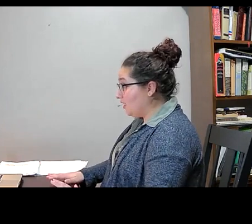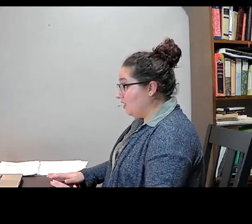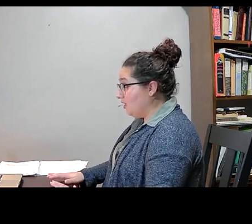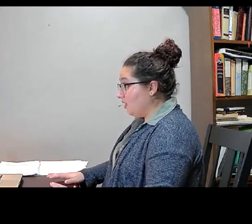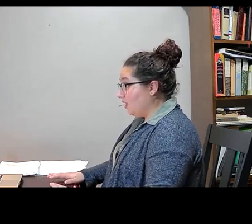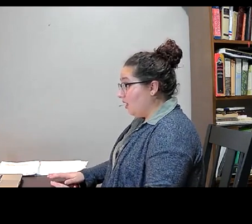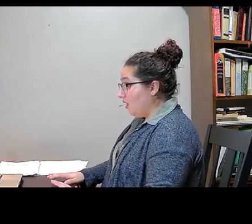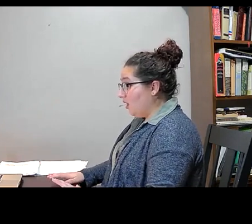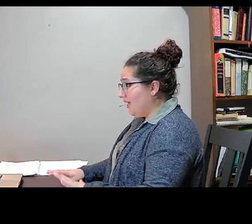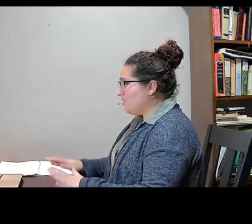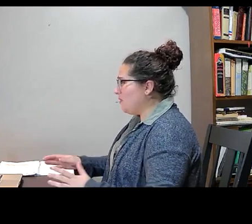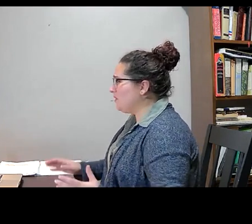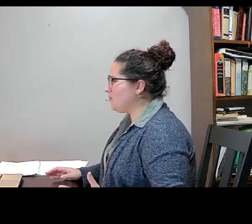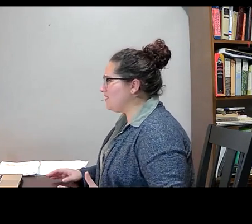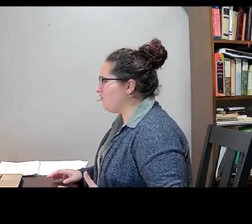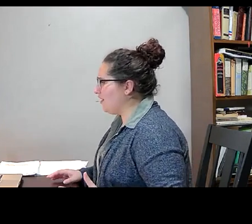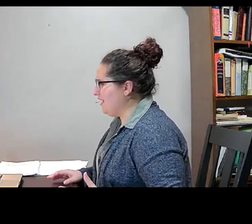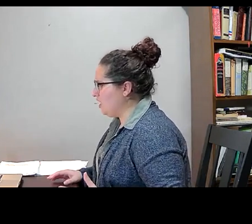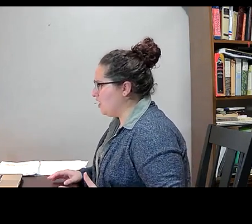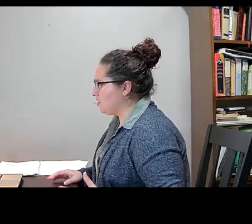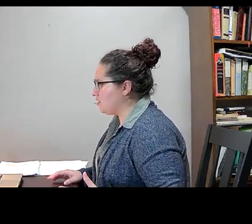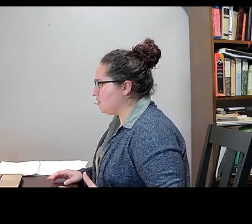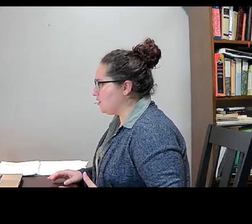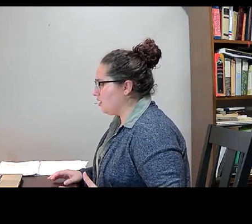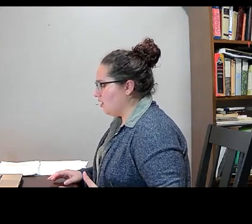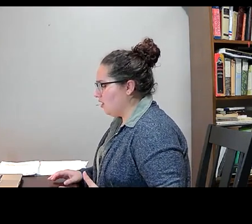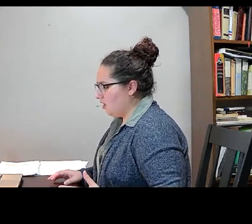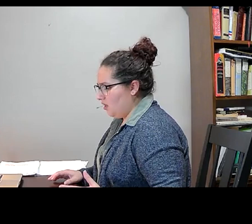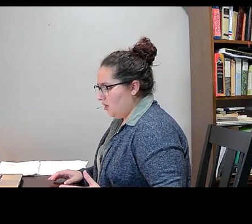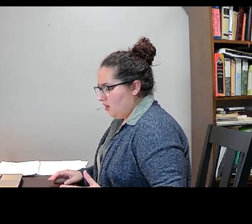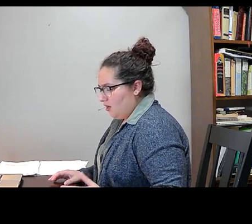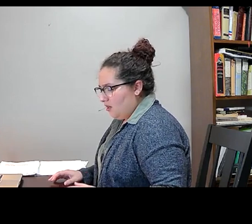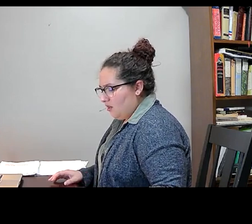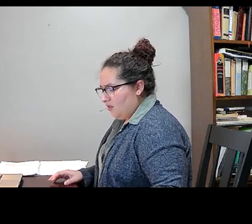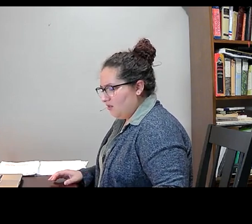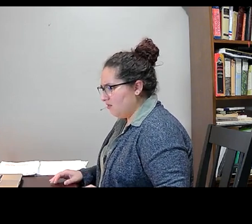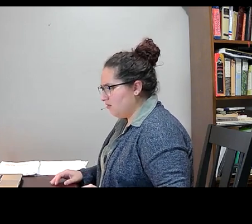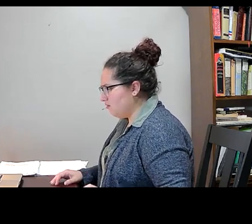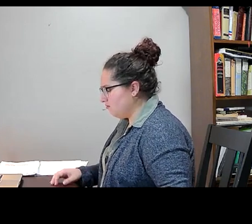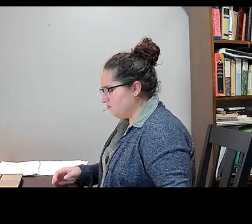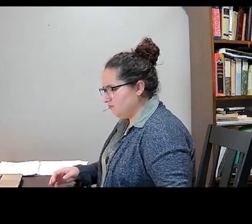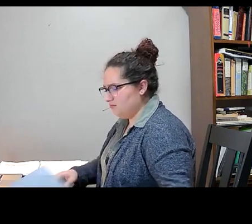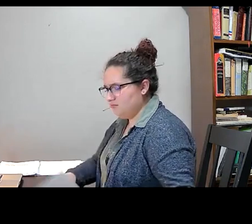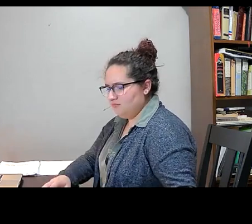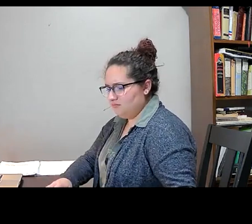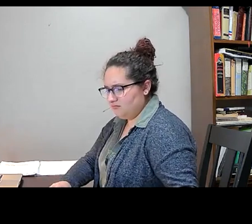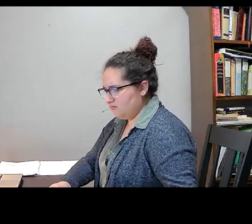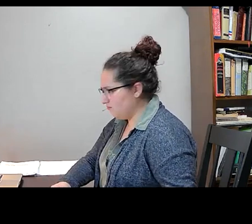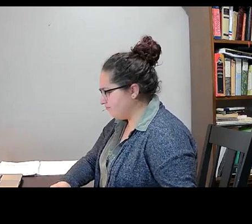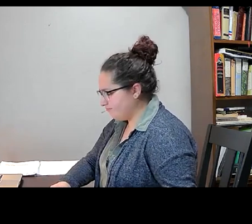gone. He's been with the business for years. We couldn't afford to pay him. Look on the bright